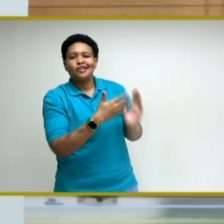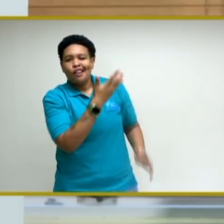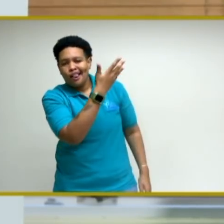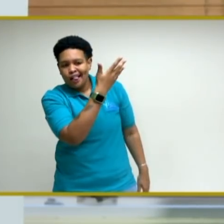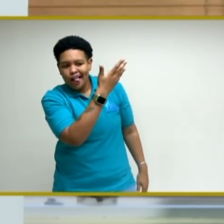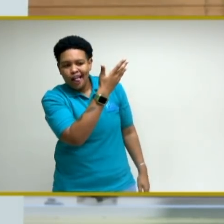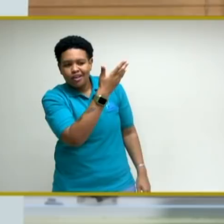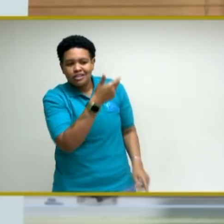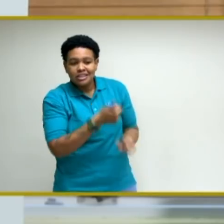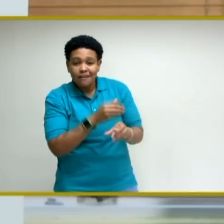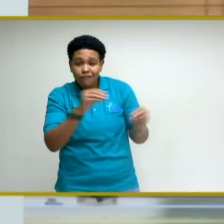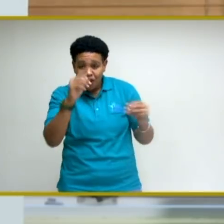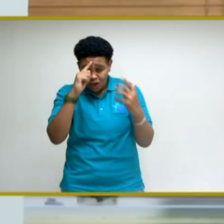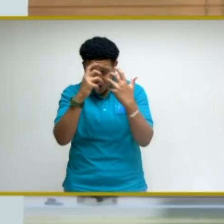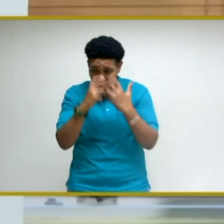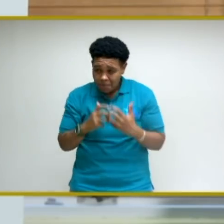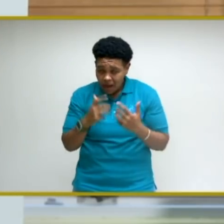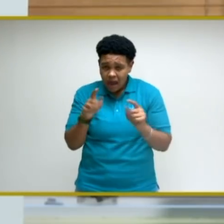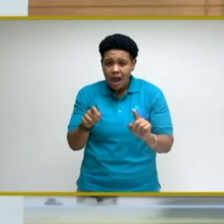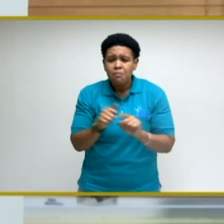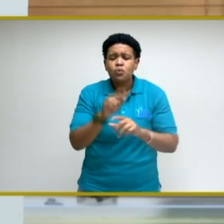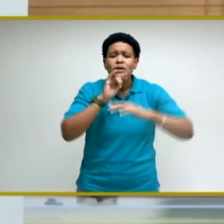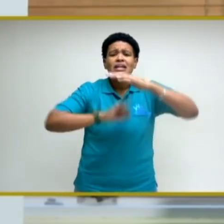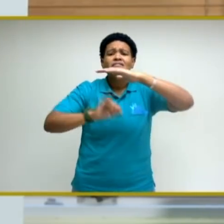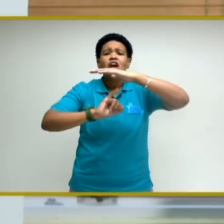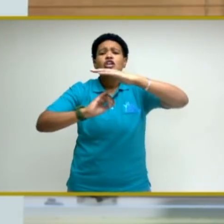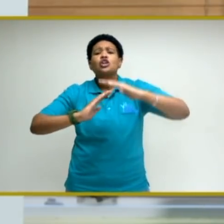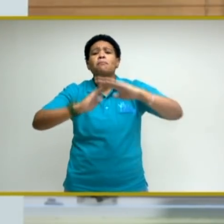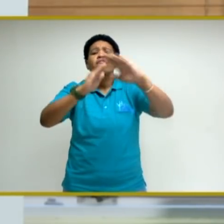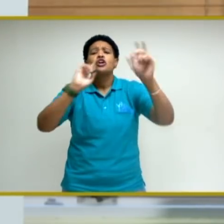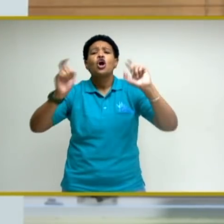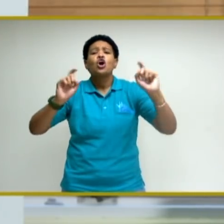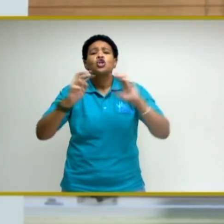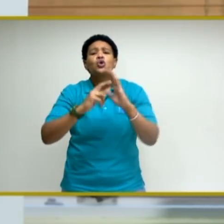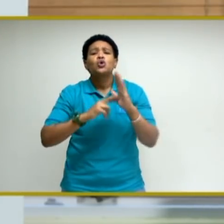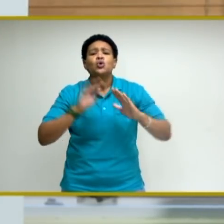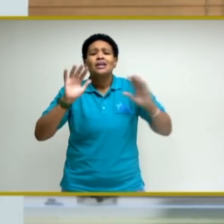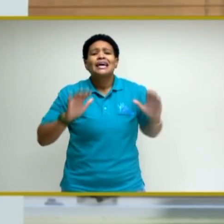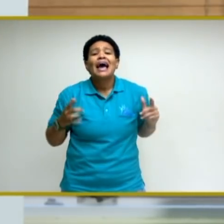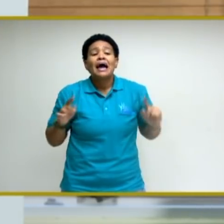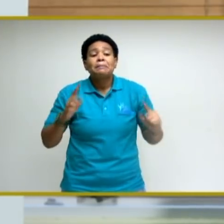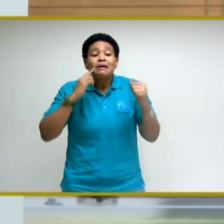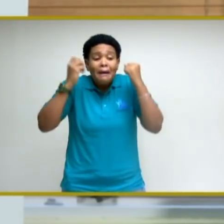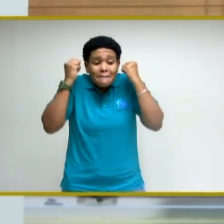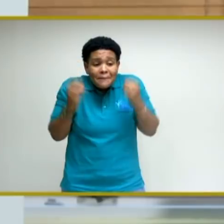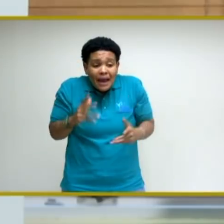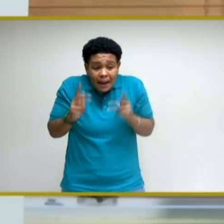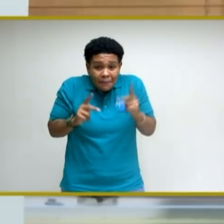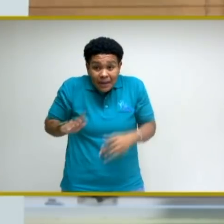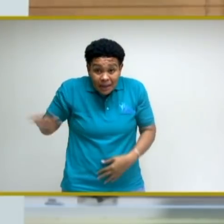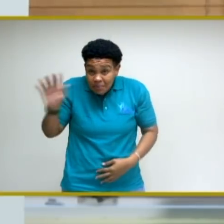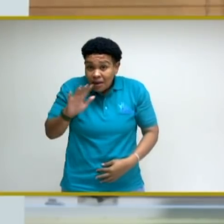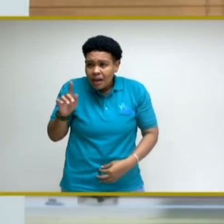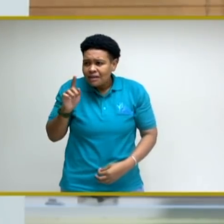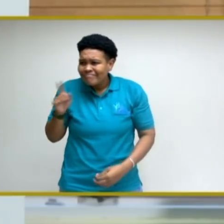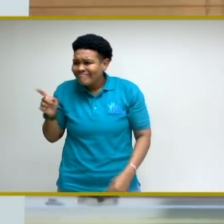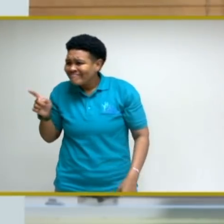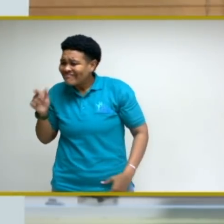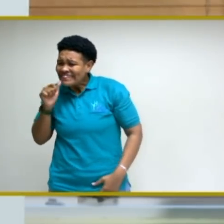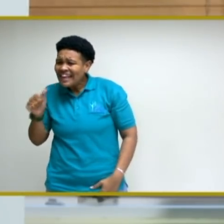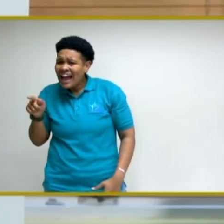is non-compliance to infection prevention and control measures, as many persons are